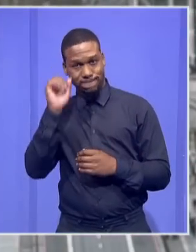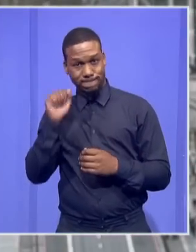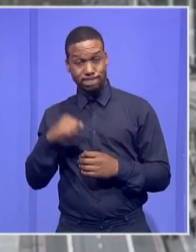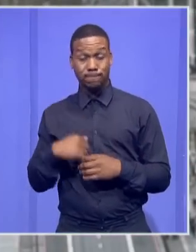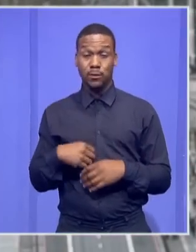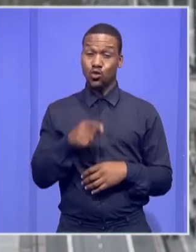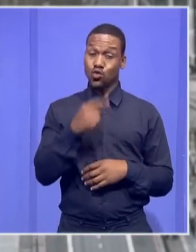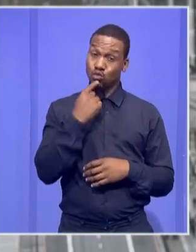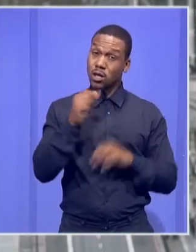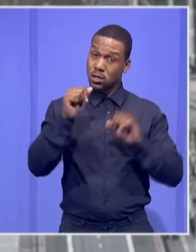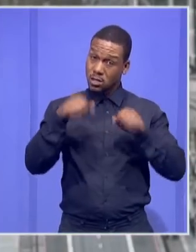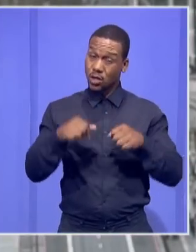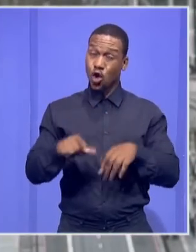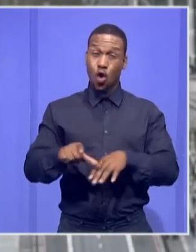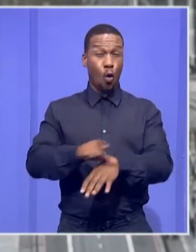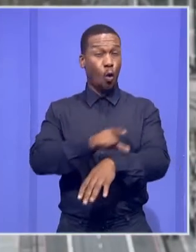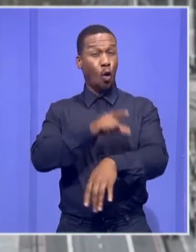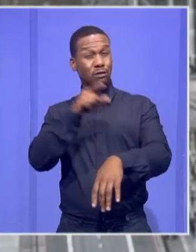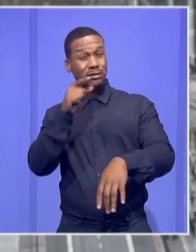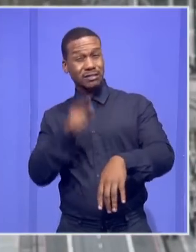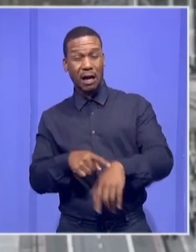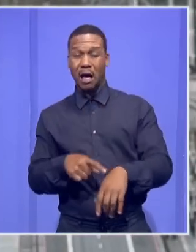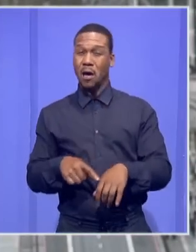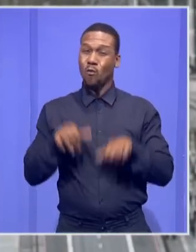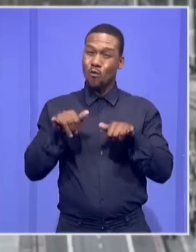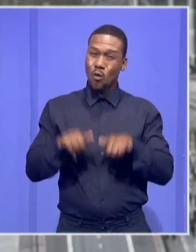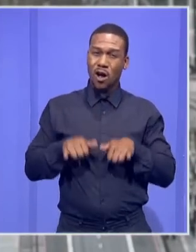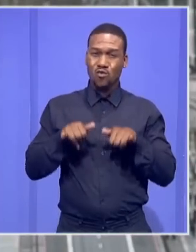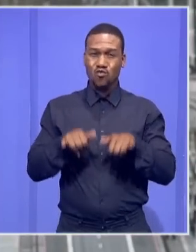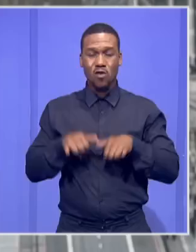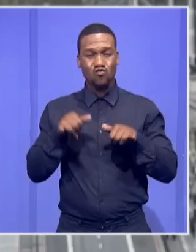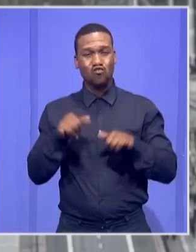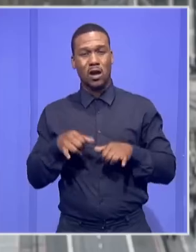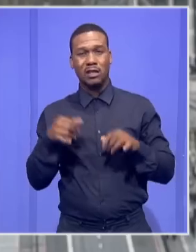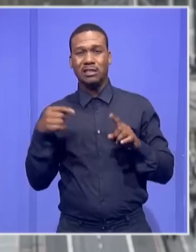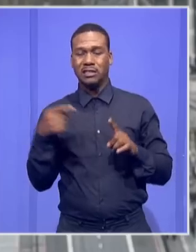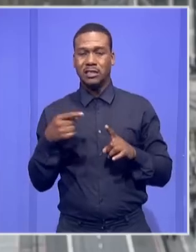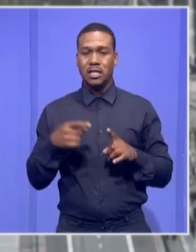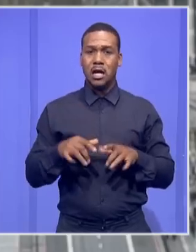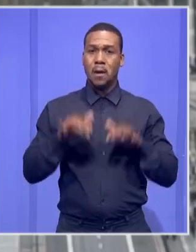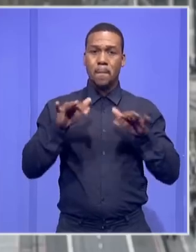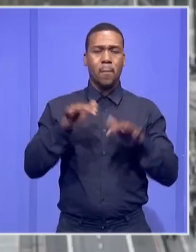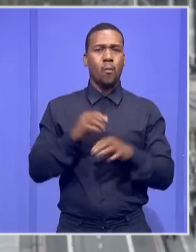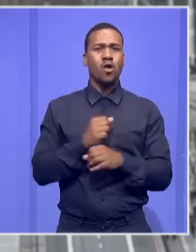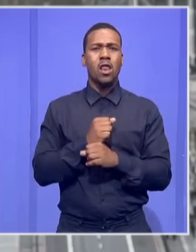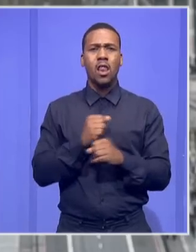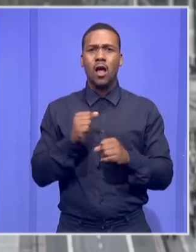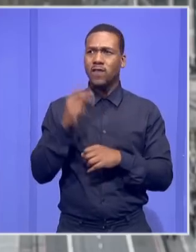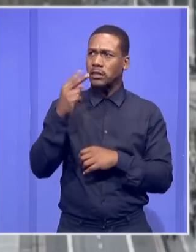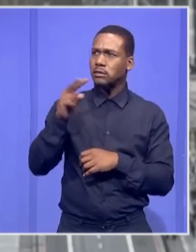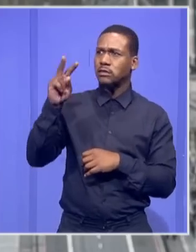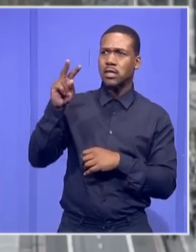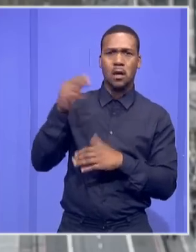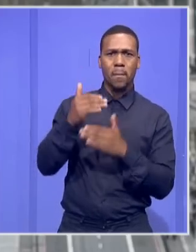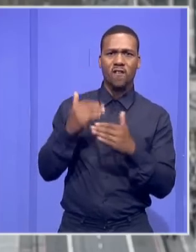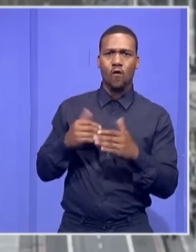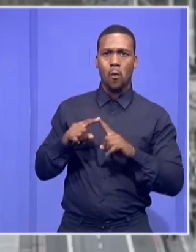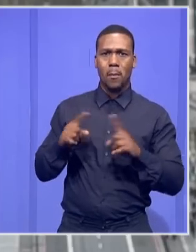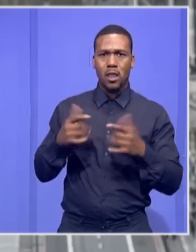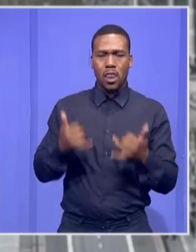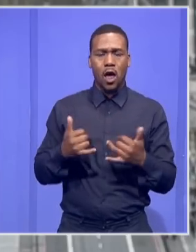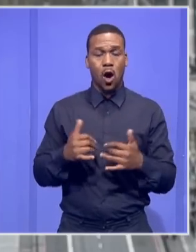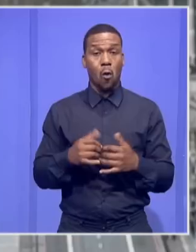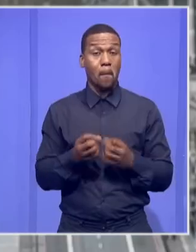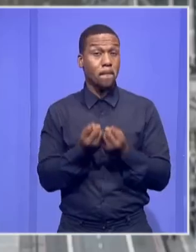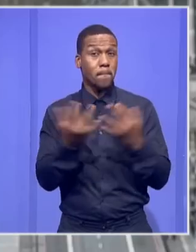the making. The vast majority of people in this country weren't around when the last coronation took place 70 years ago. So for a lot